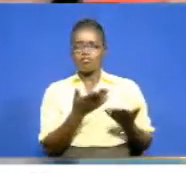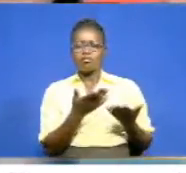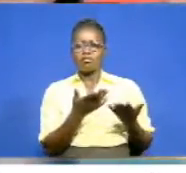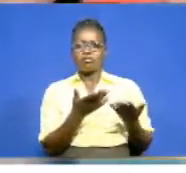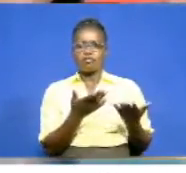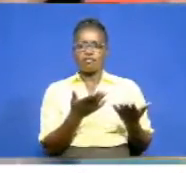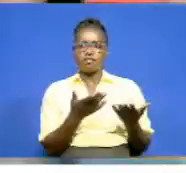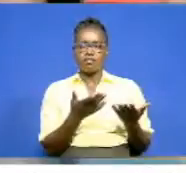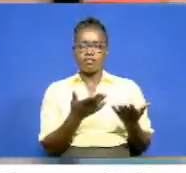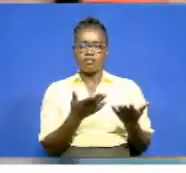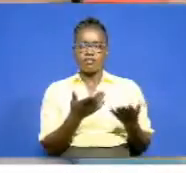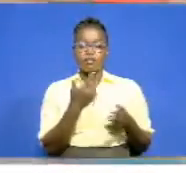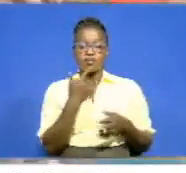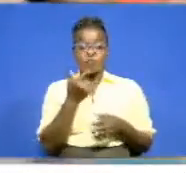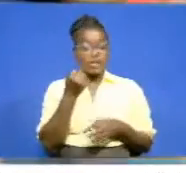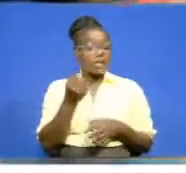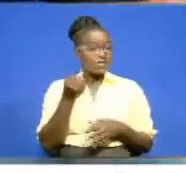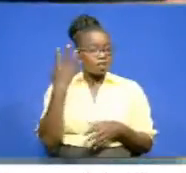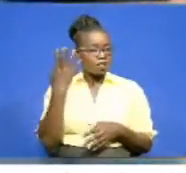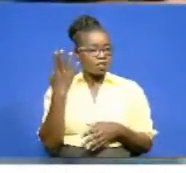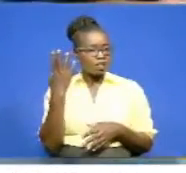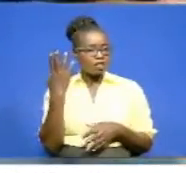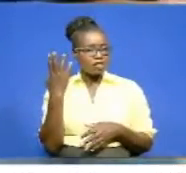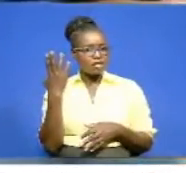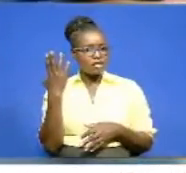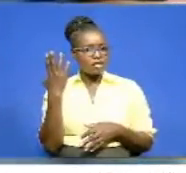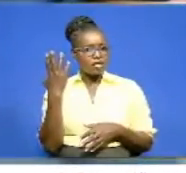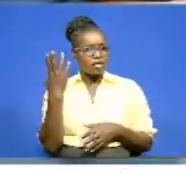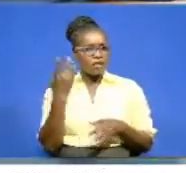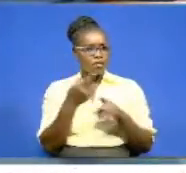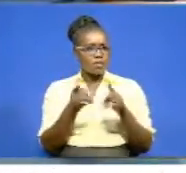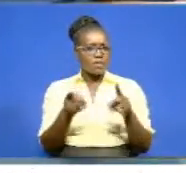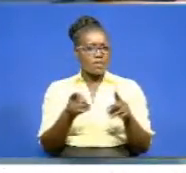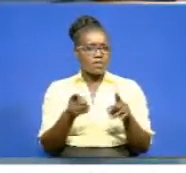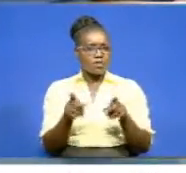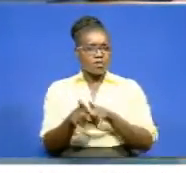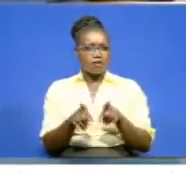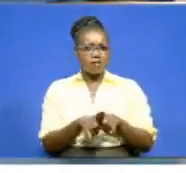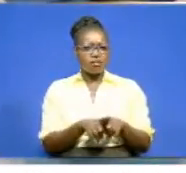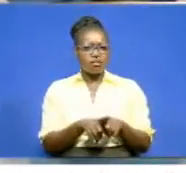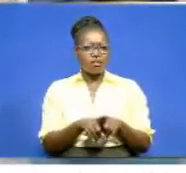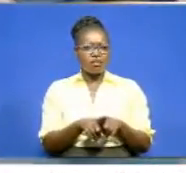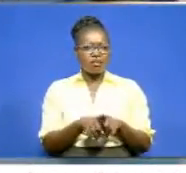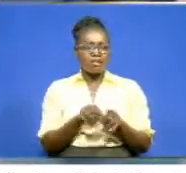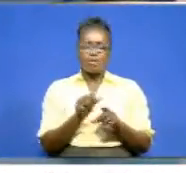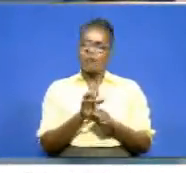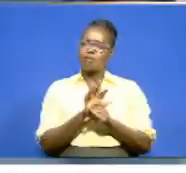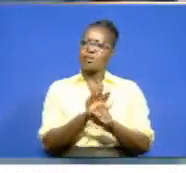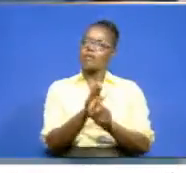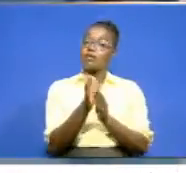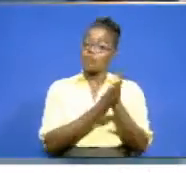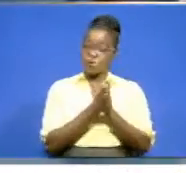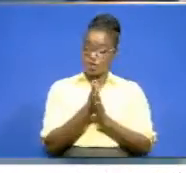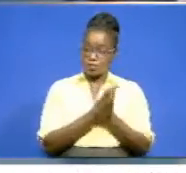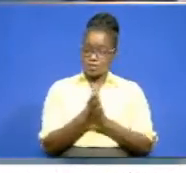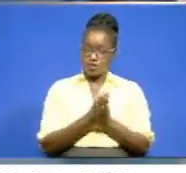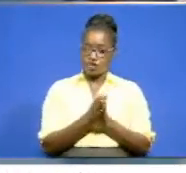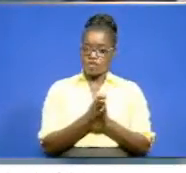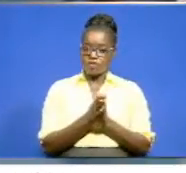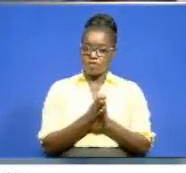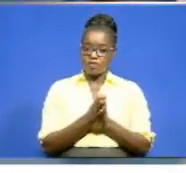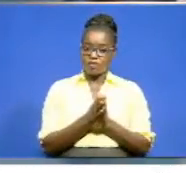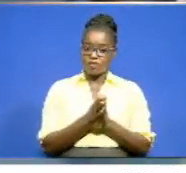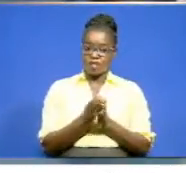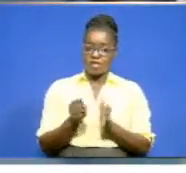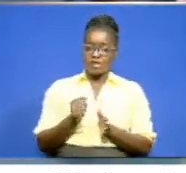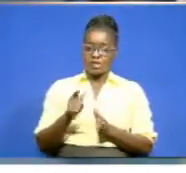in this perspective. I'm sure you do understand. Yes, yes. Yeah. But I want to talk about the pressure or the motivation that the fact that she